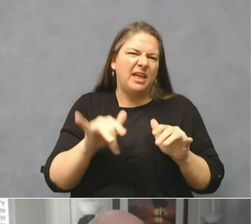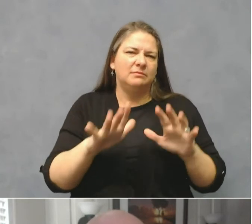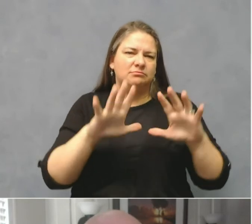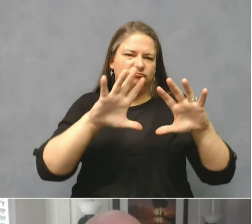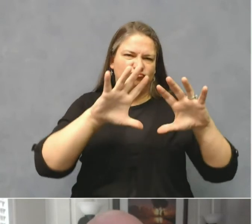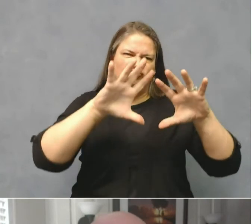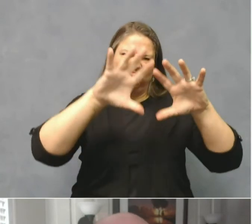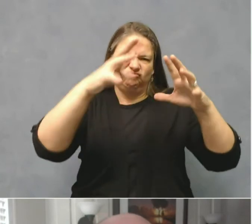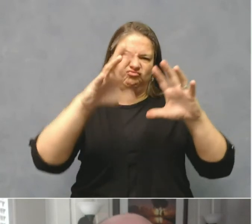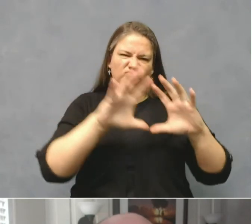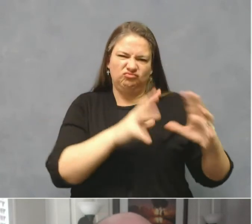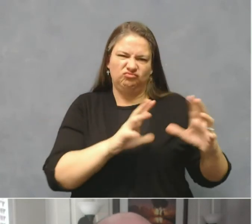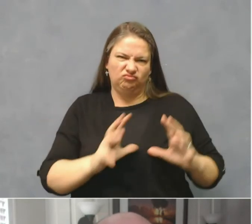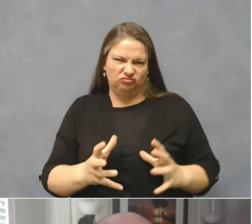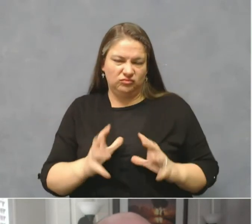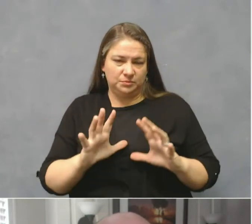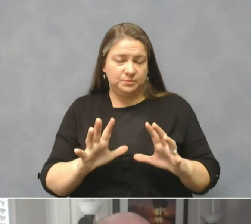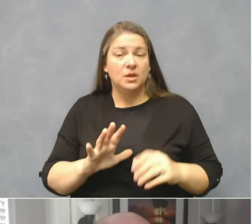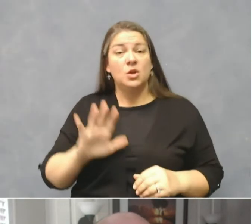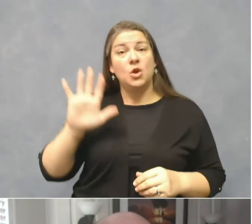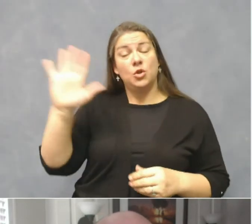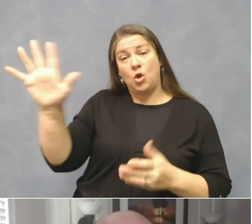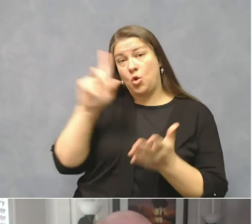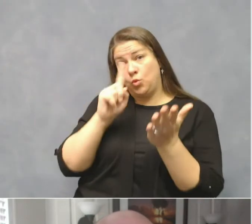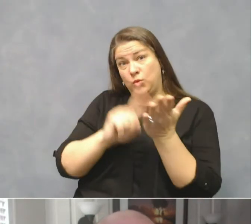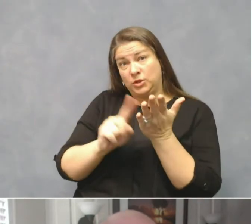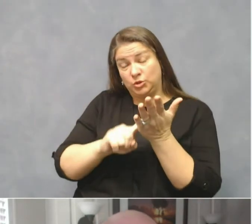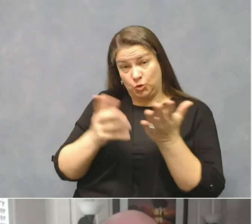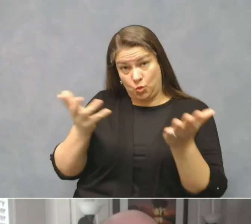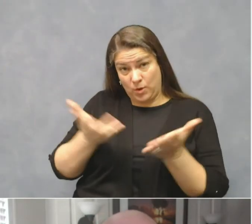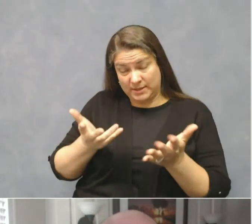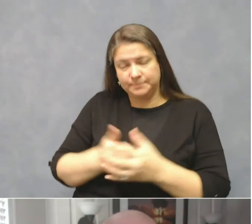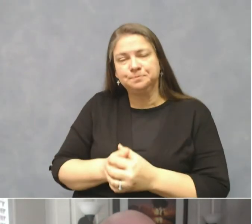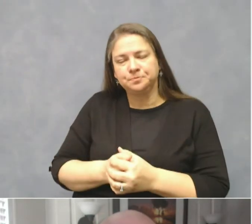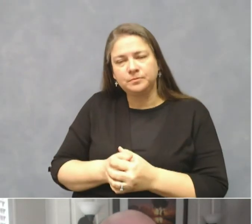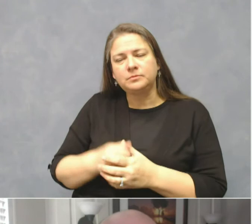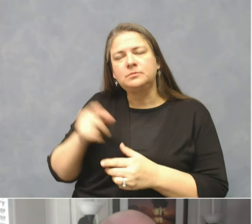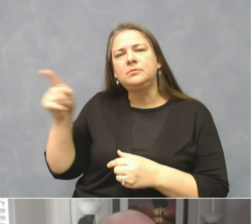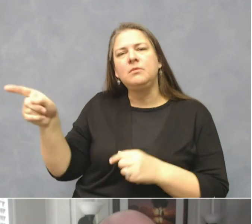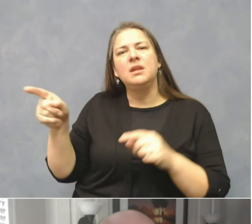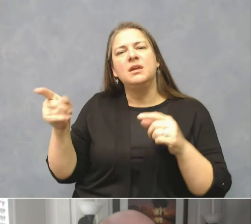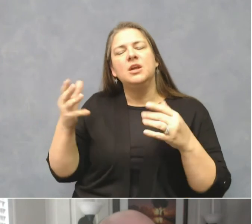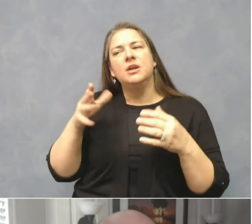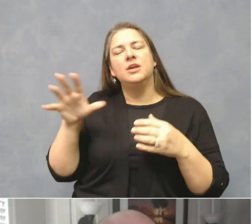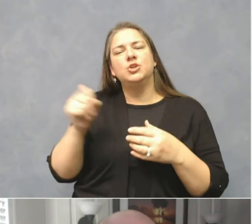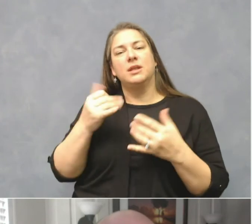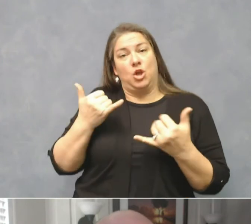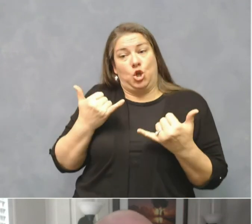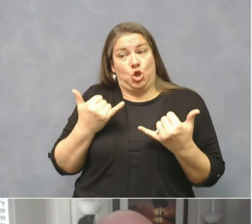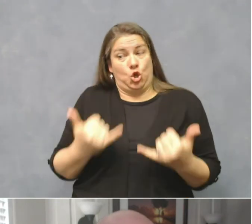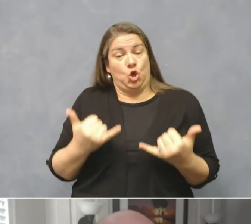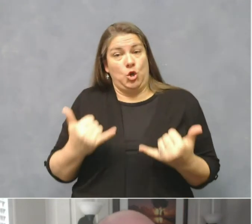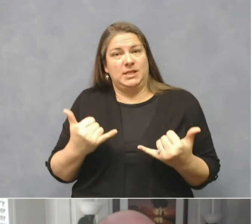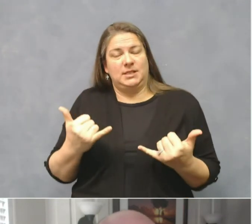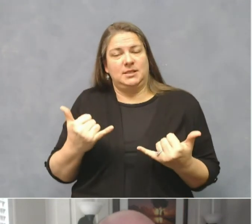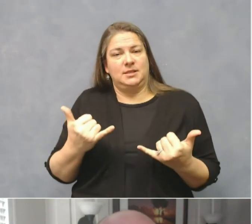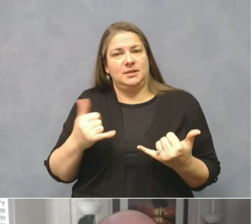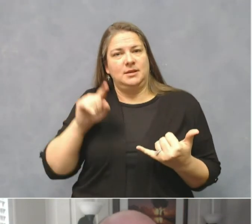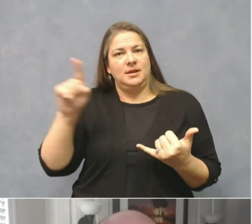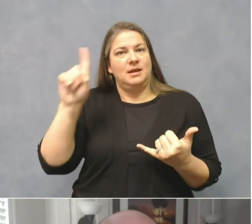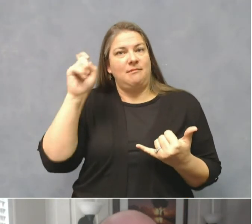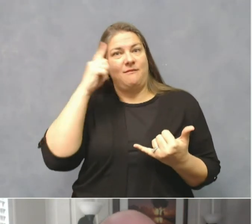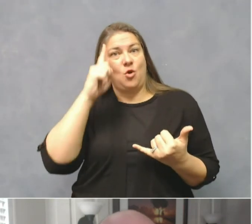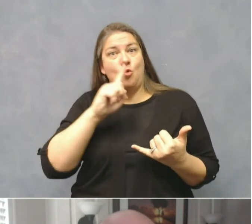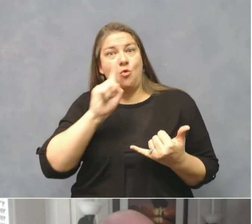What their research did was they took the current executive orders that are in place, the ones that had additional restrictions